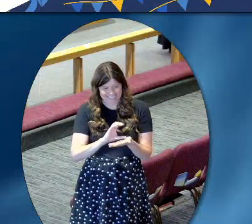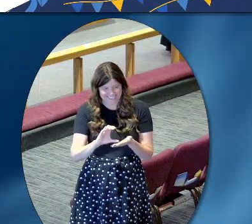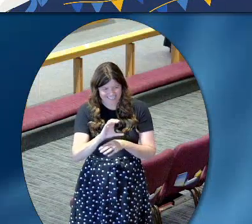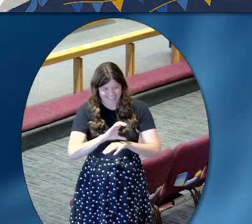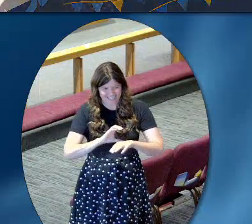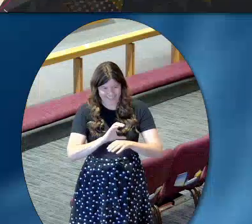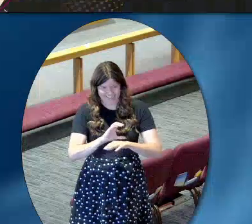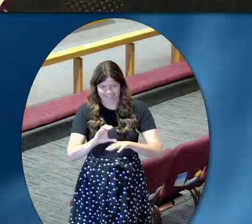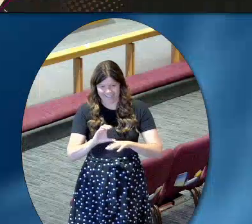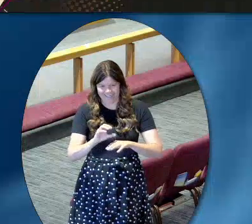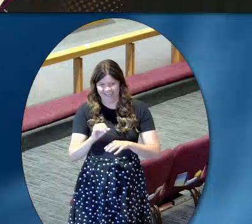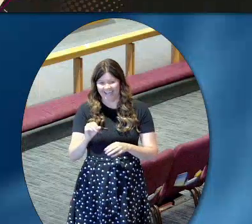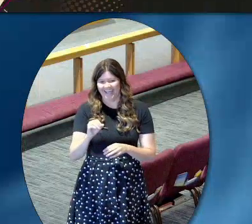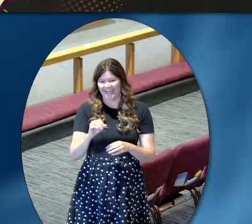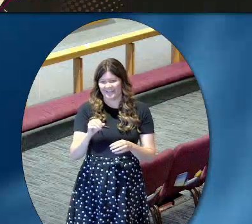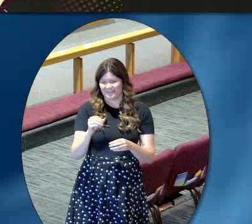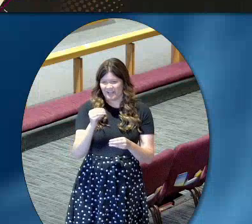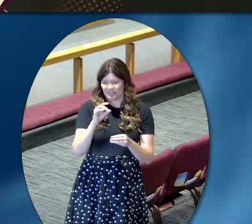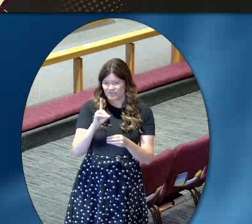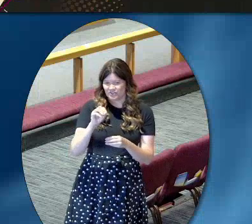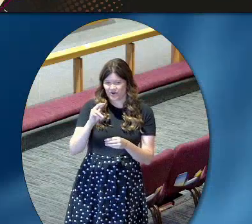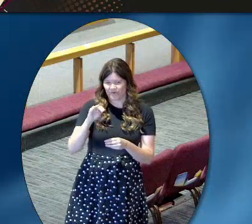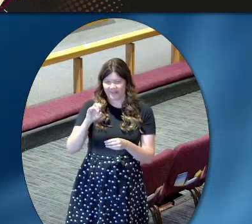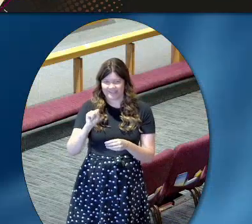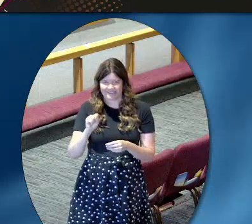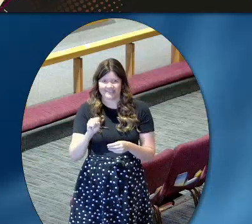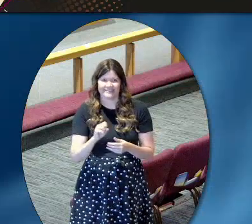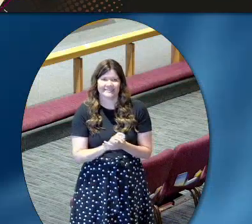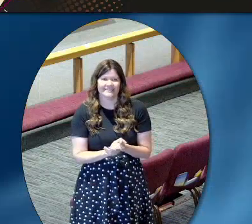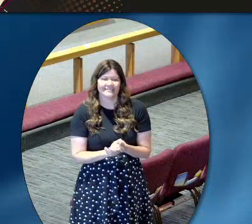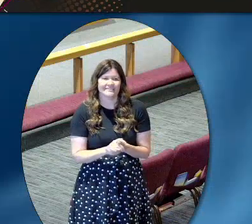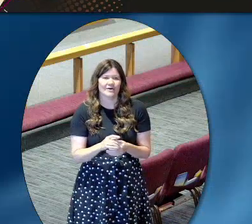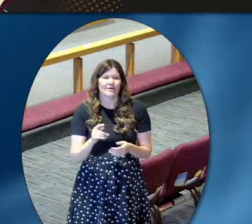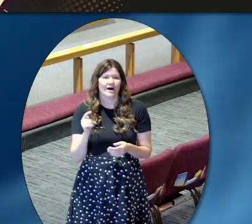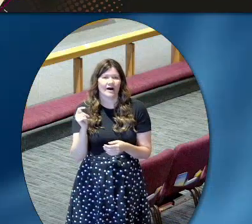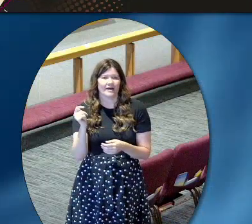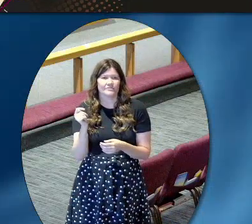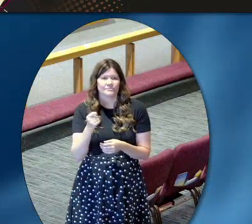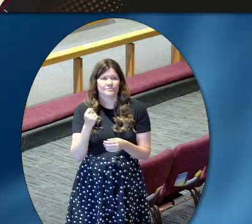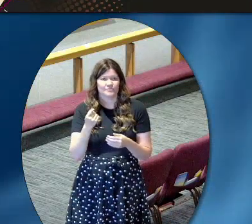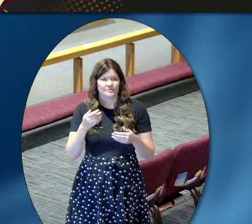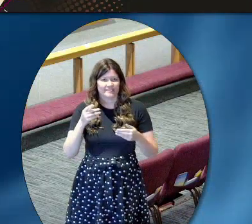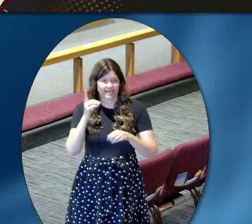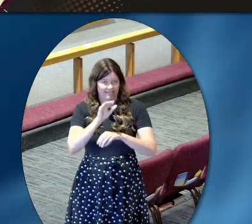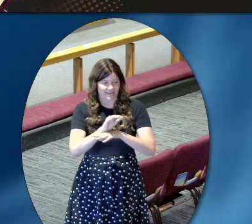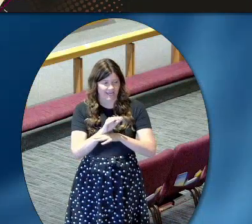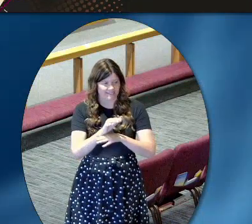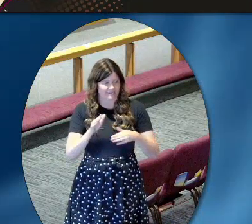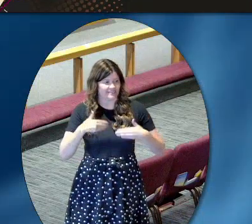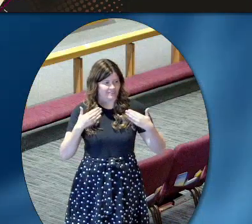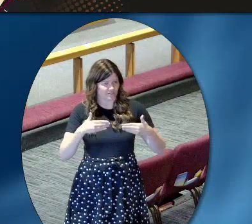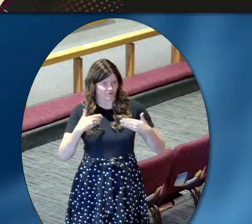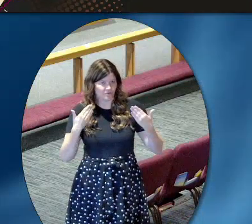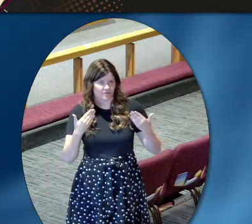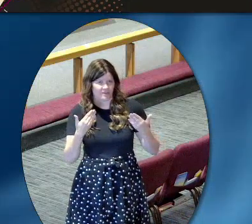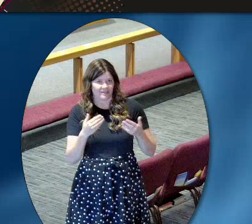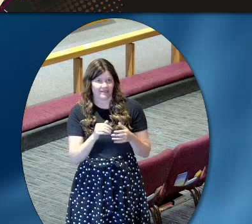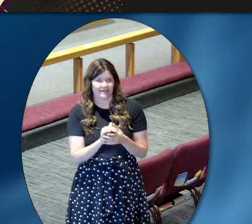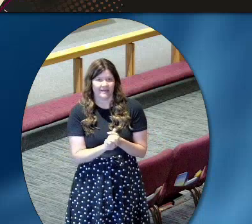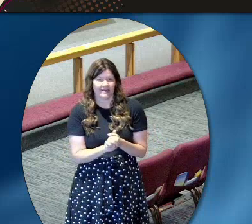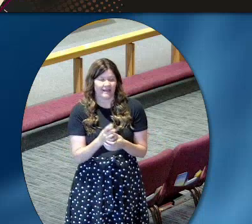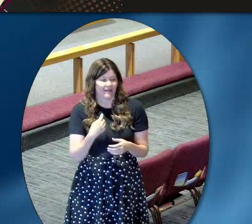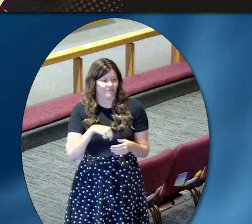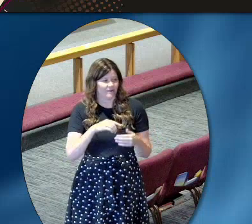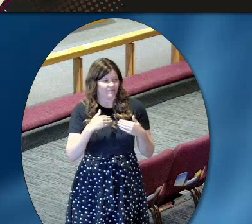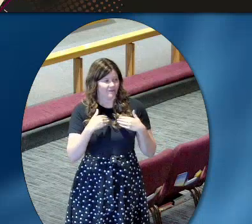Tonight is our youth event. We're going to have it here, And we're hosting it's